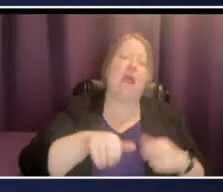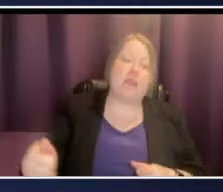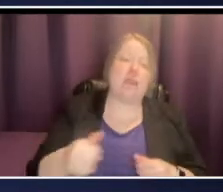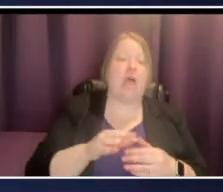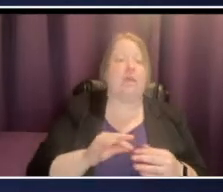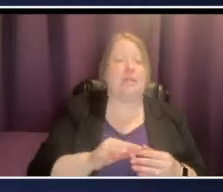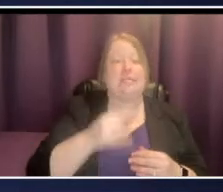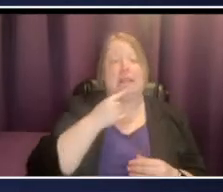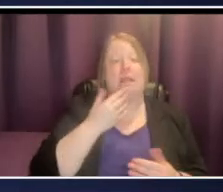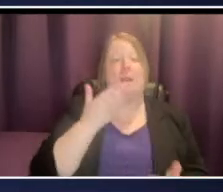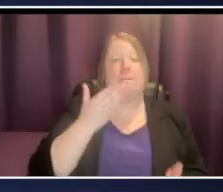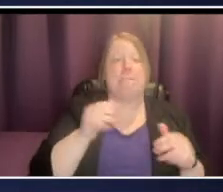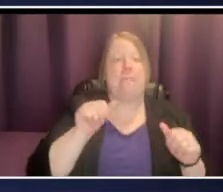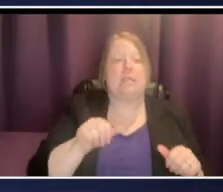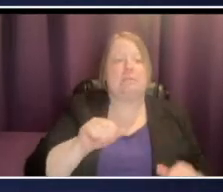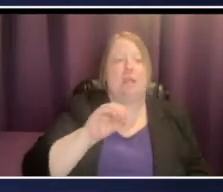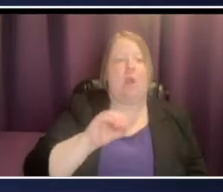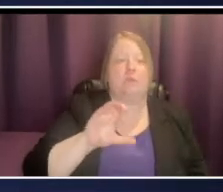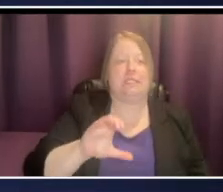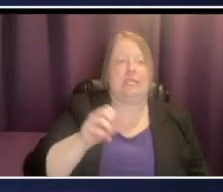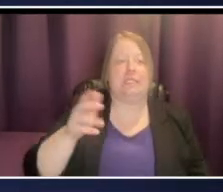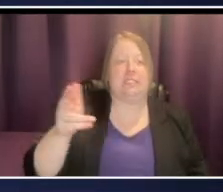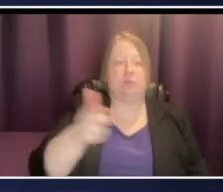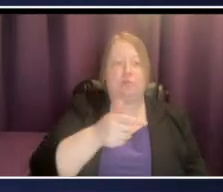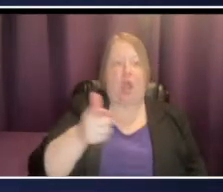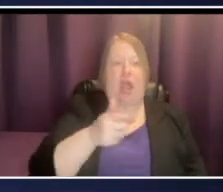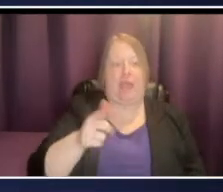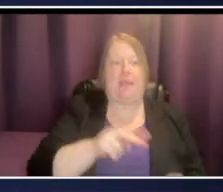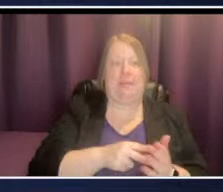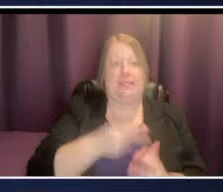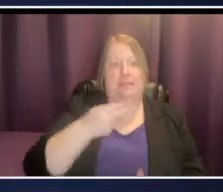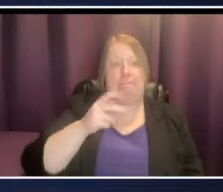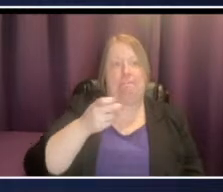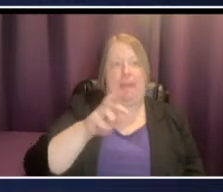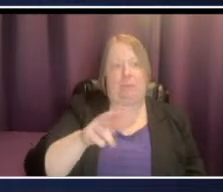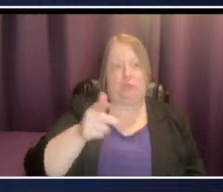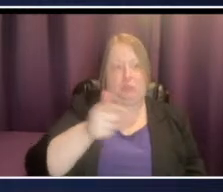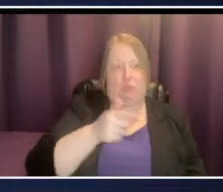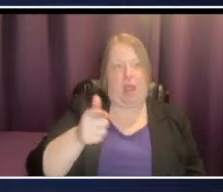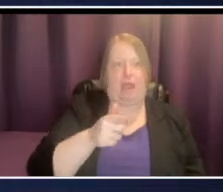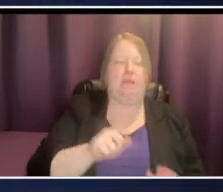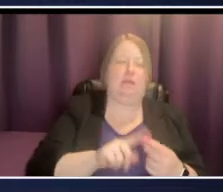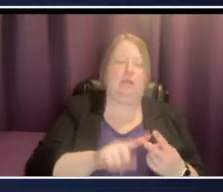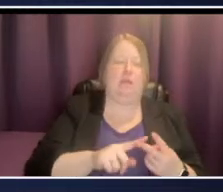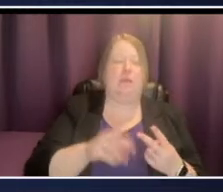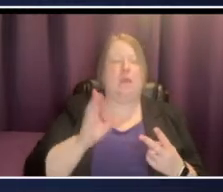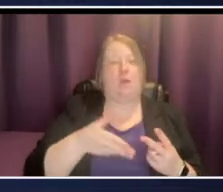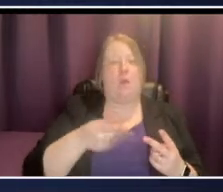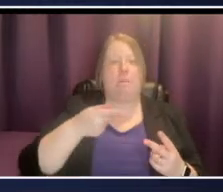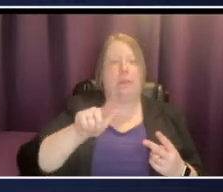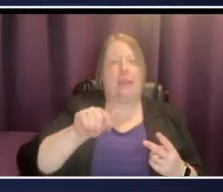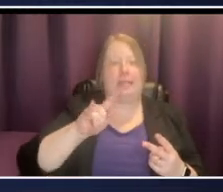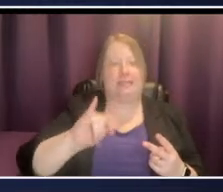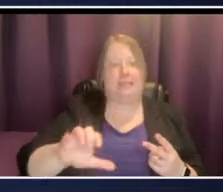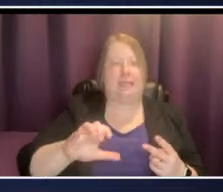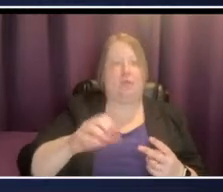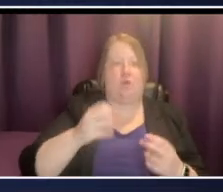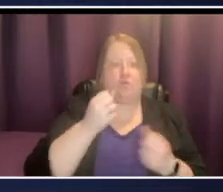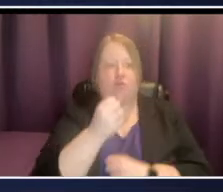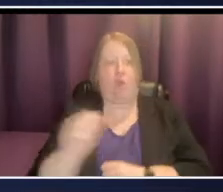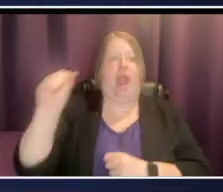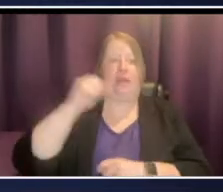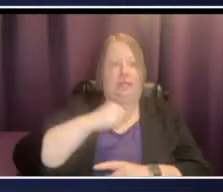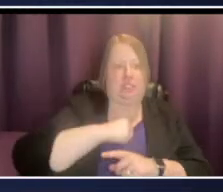OC spray, meaning pepper spray, and or plastic riot shields. At 11:23